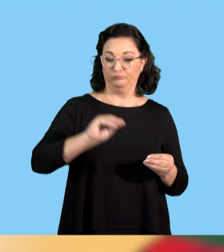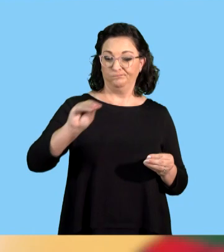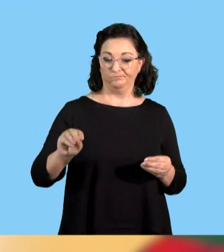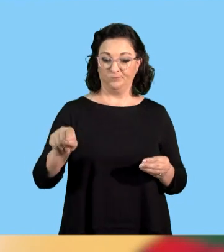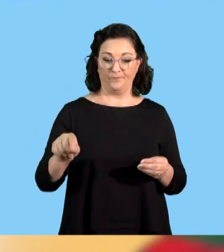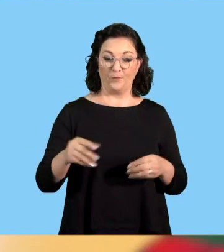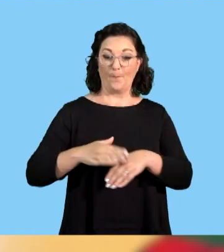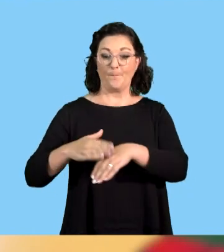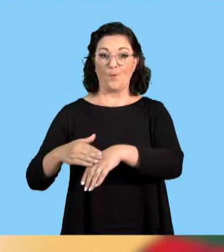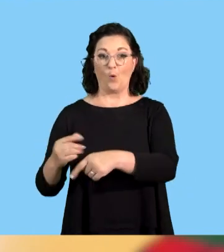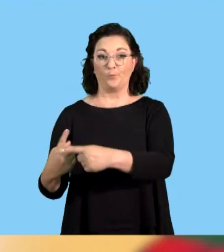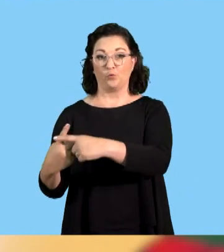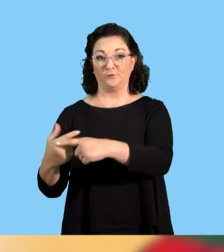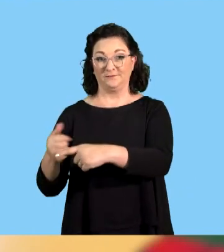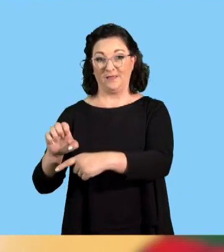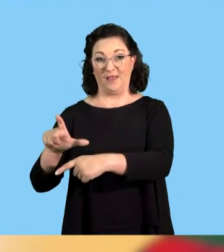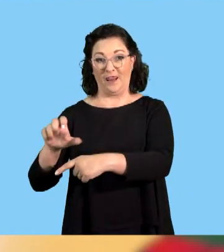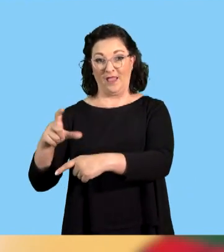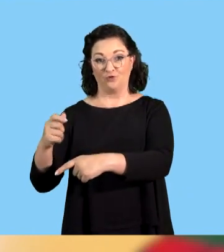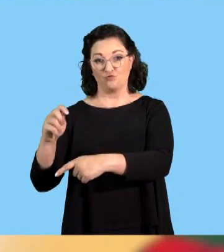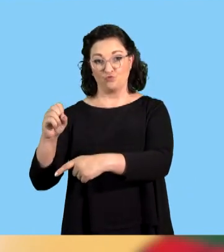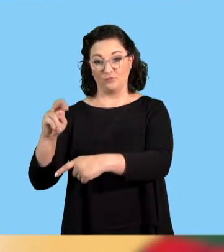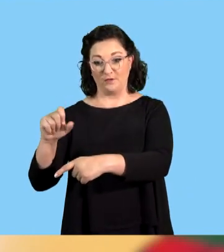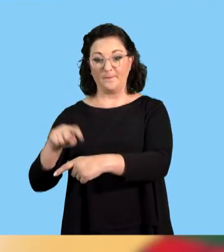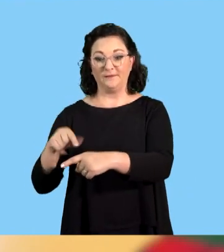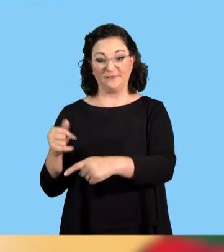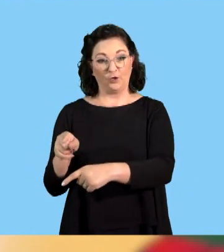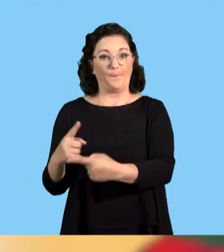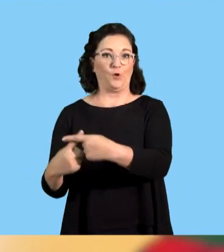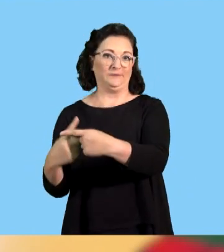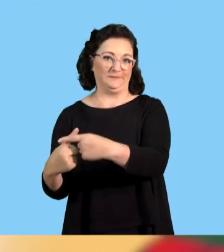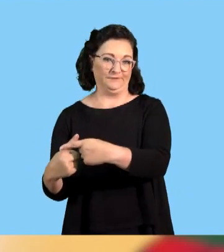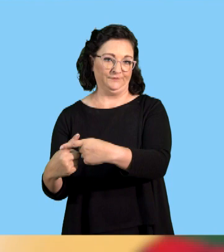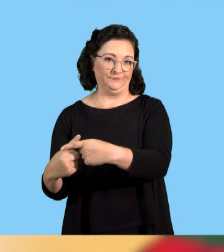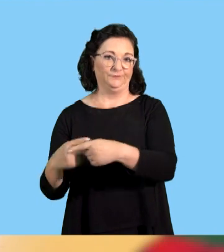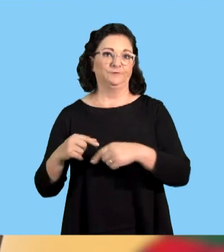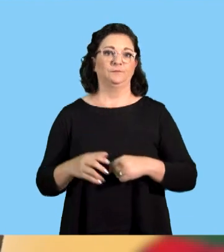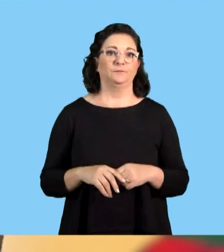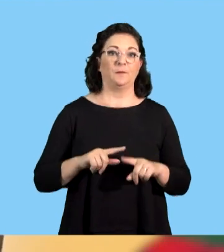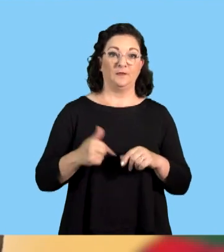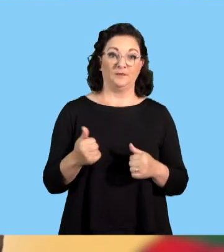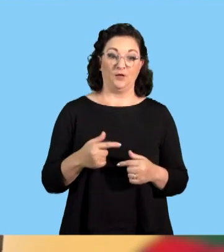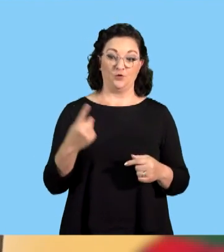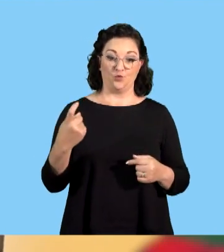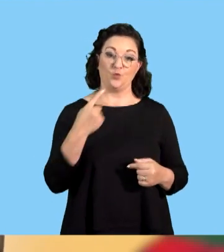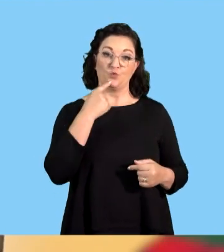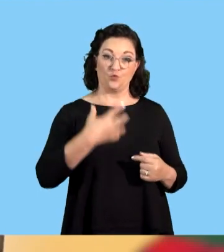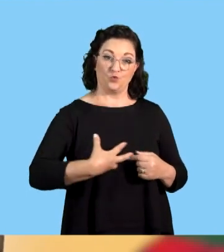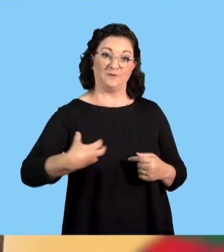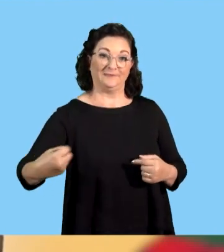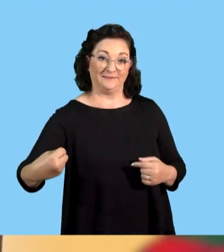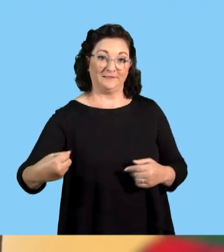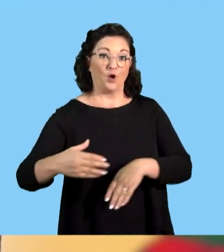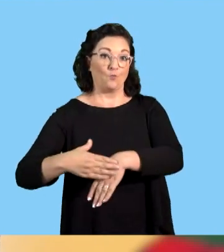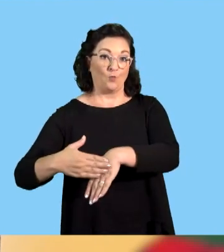now have more protons than the electrons, which therefore means its charge is going to be a positive charge. But the one that receives the electrons